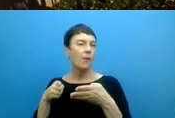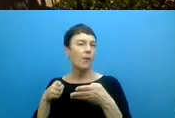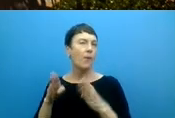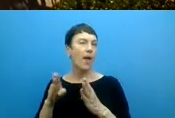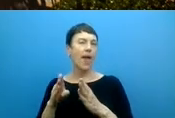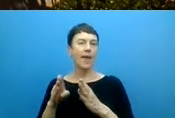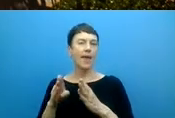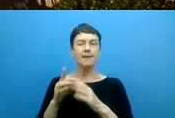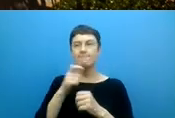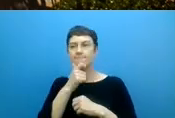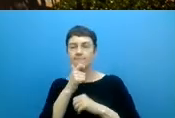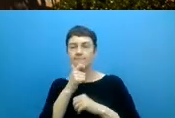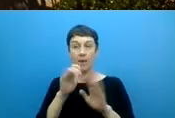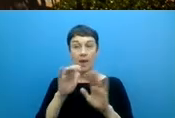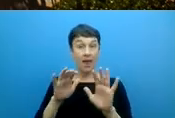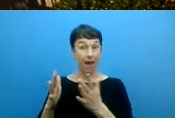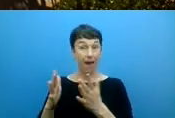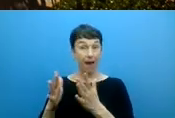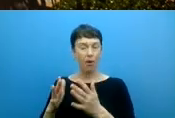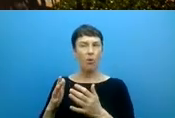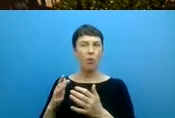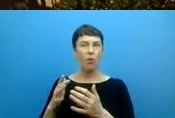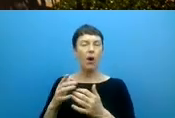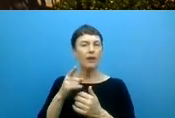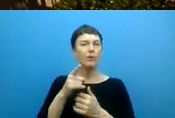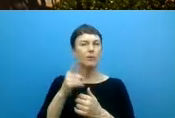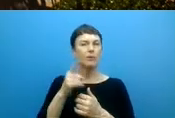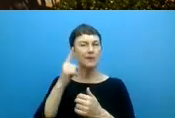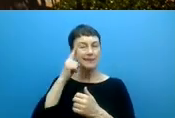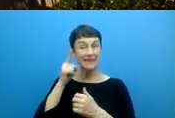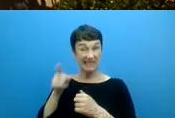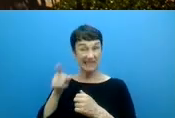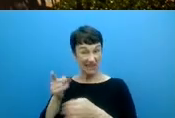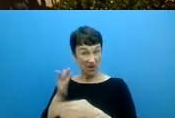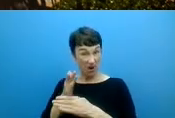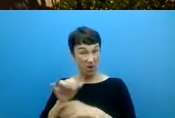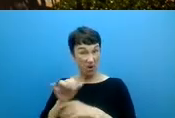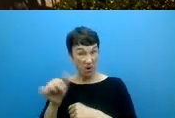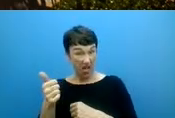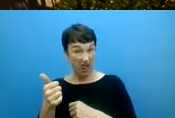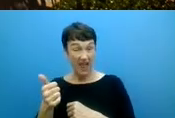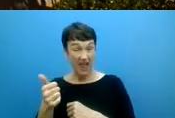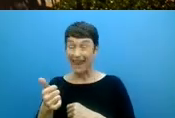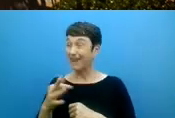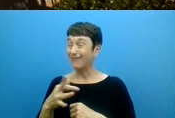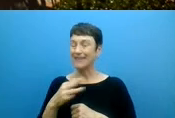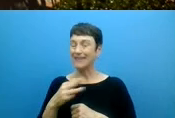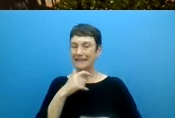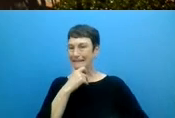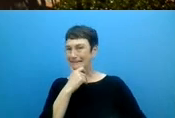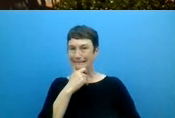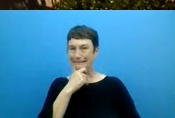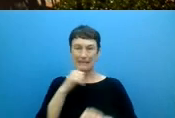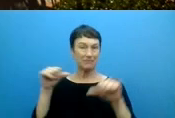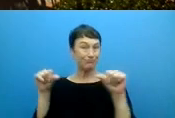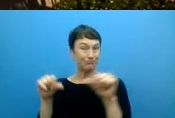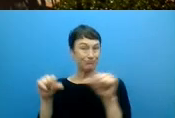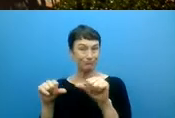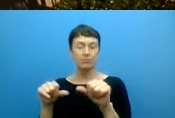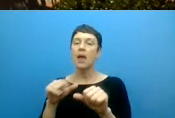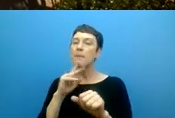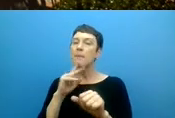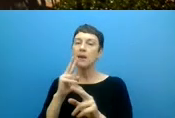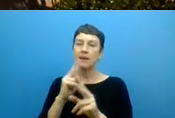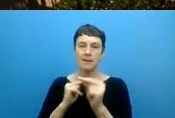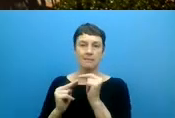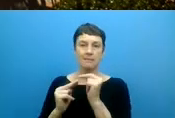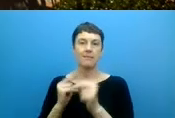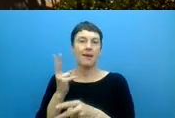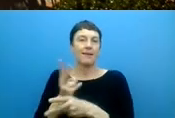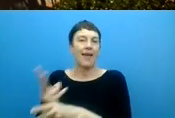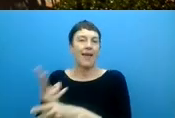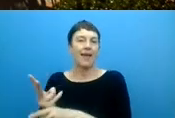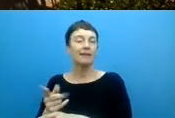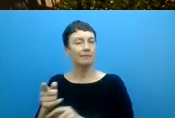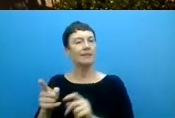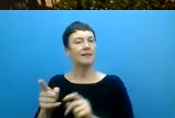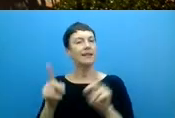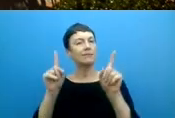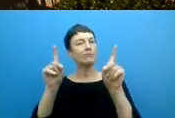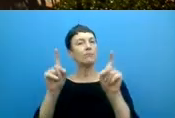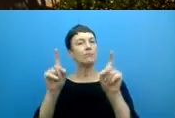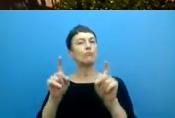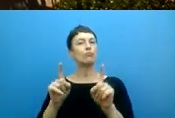space still working? And if not, renegotiate. So now that I've spoken about some of the principles that could